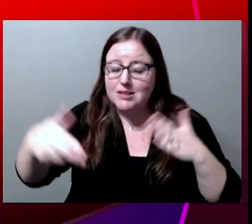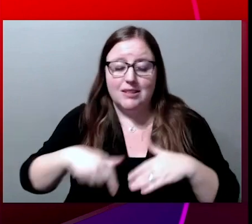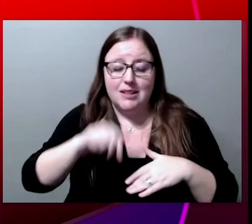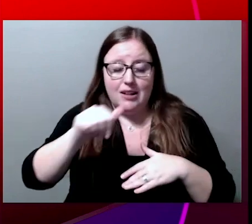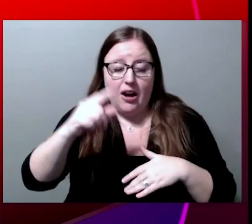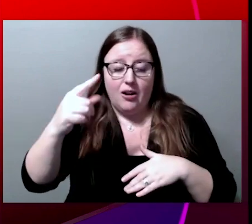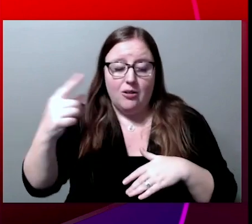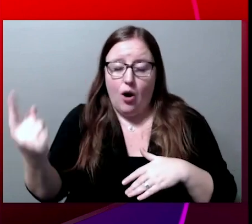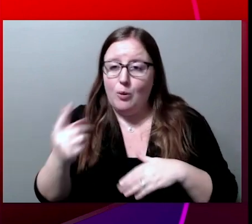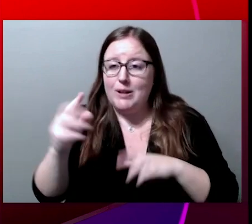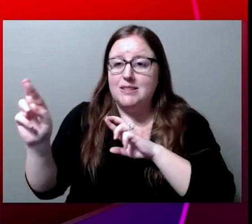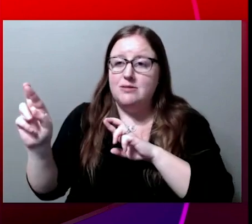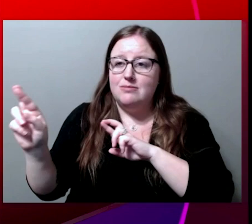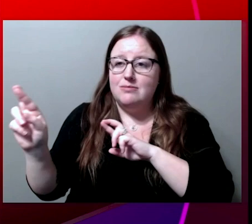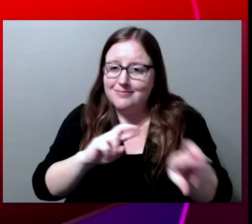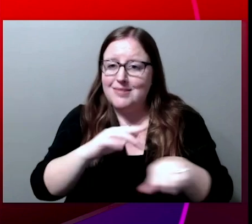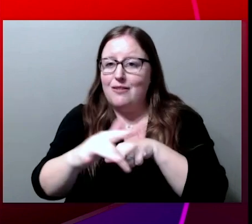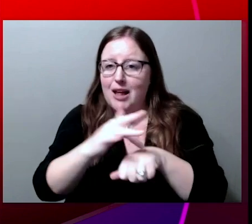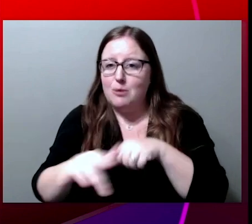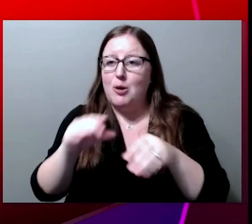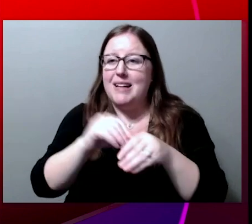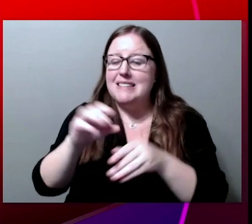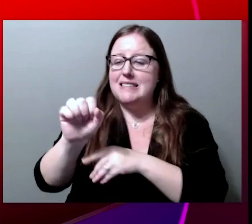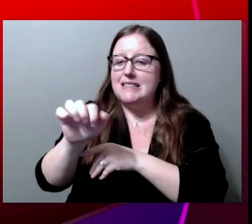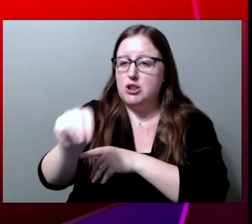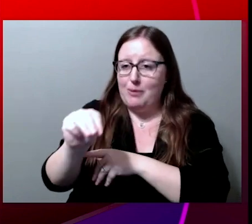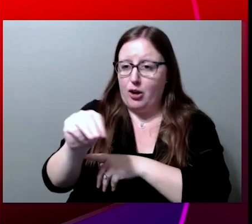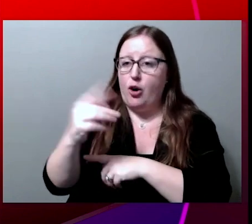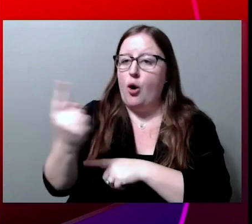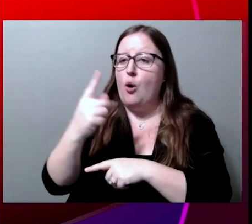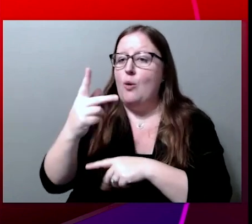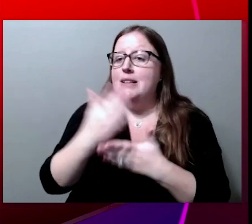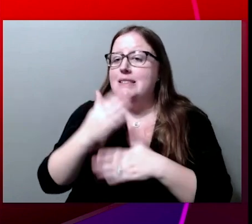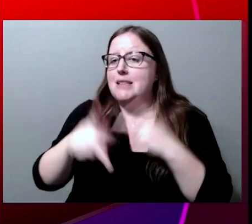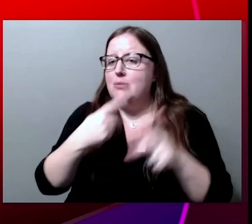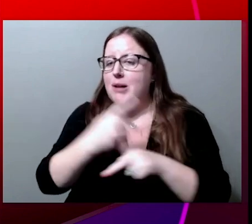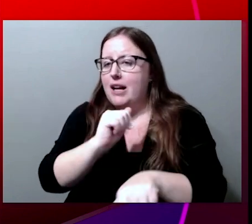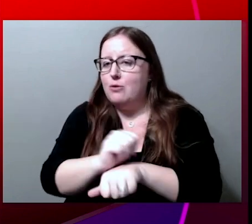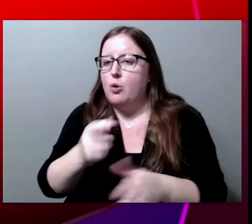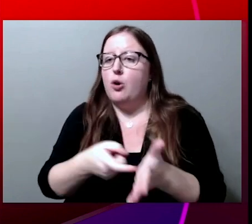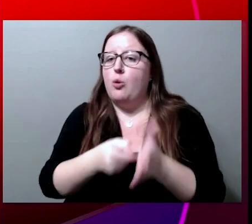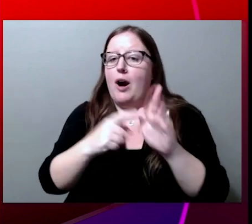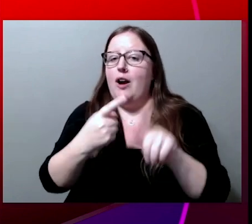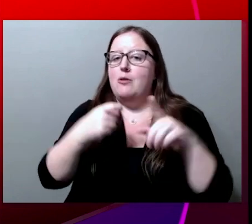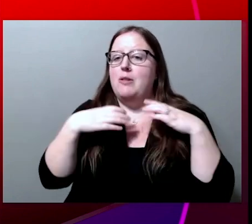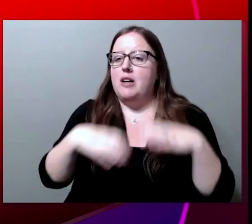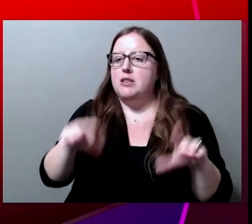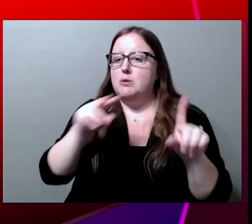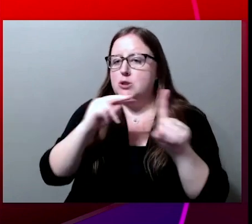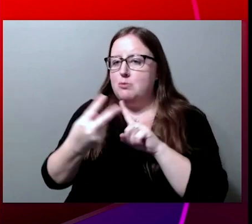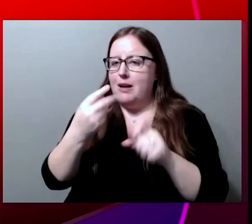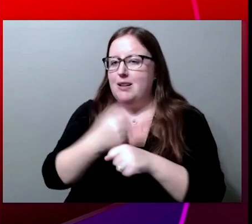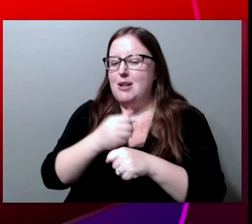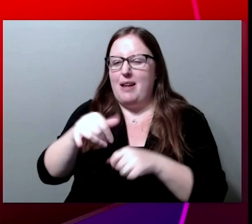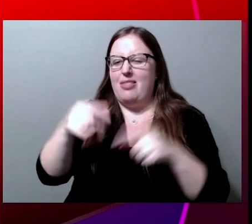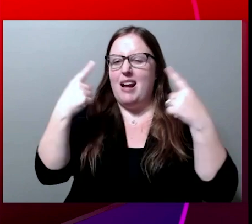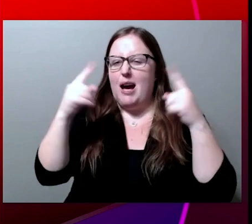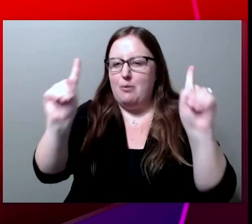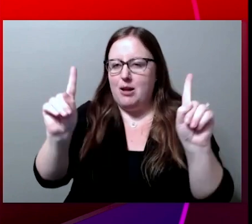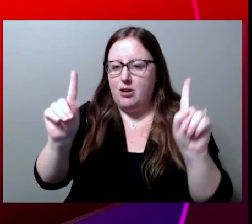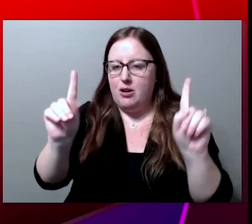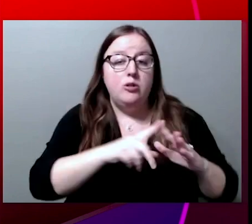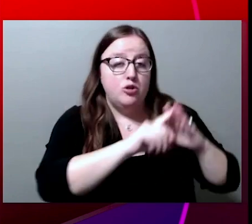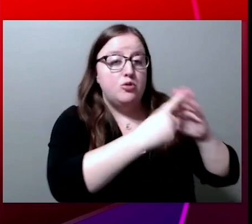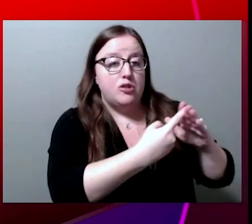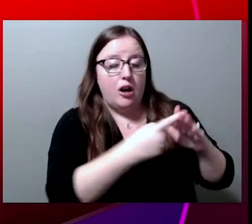readily usable within the SageMaker. So there's always some type of work that required from the customer's perspective to make that happen. Or at least gets you started Right,